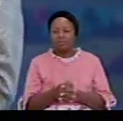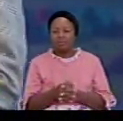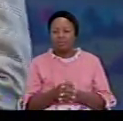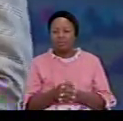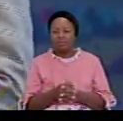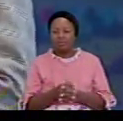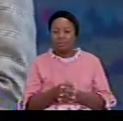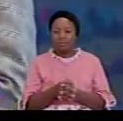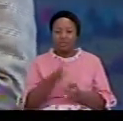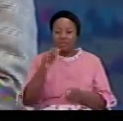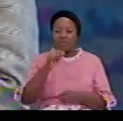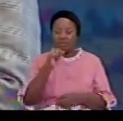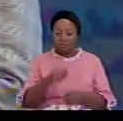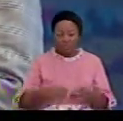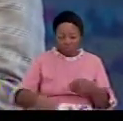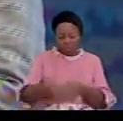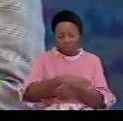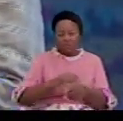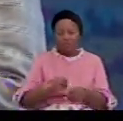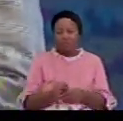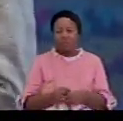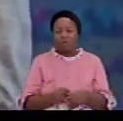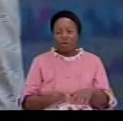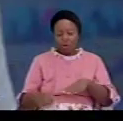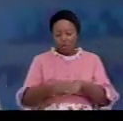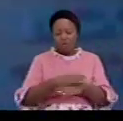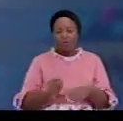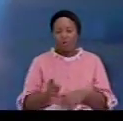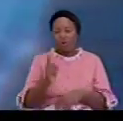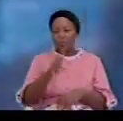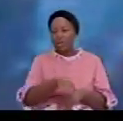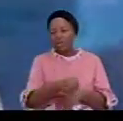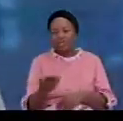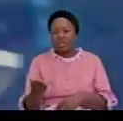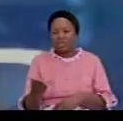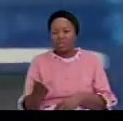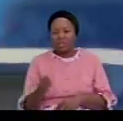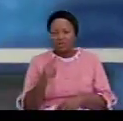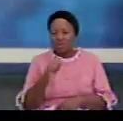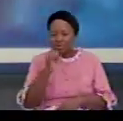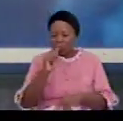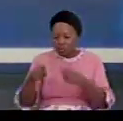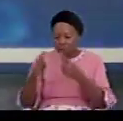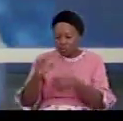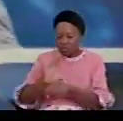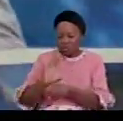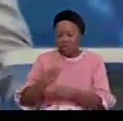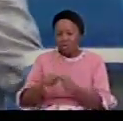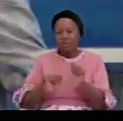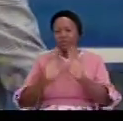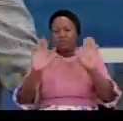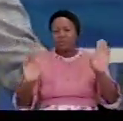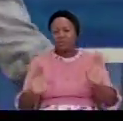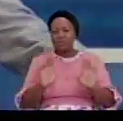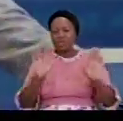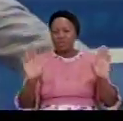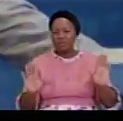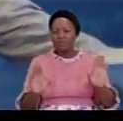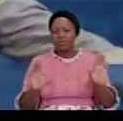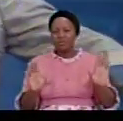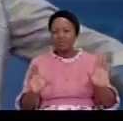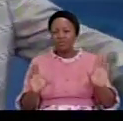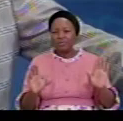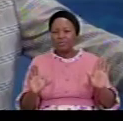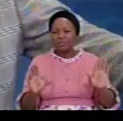You're not covering up anything. You are not going to church every Sunday saying,